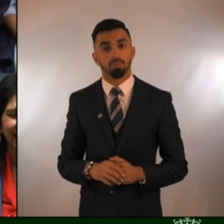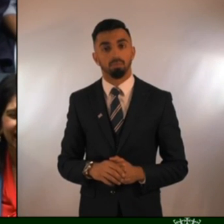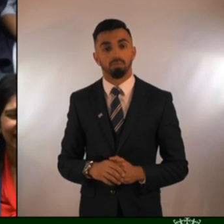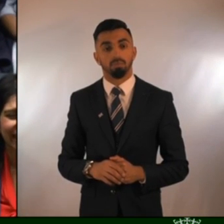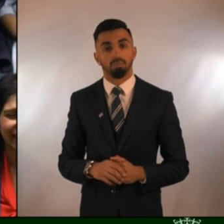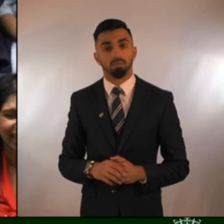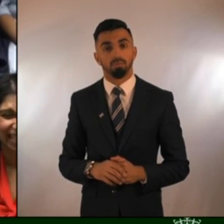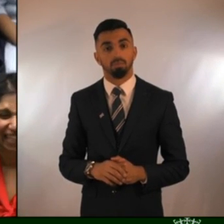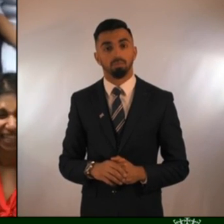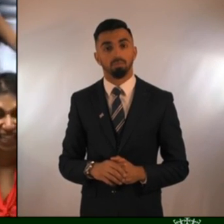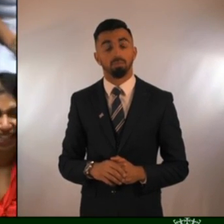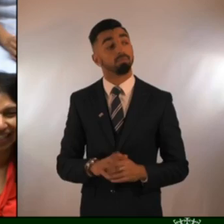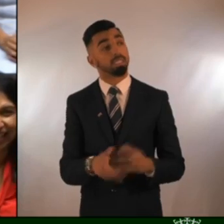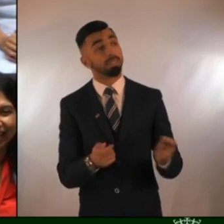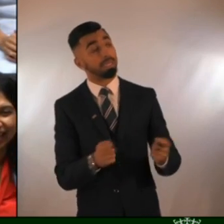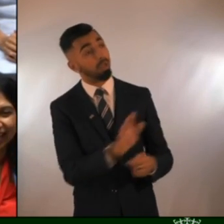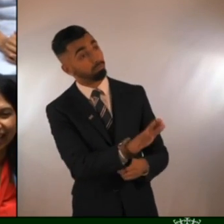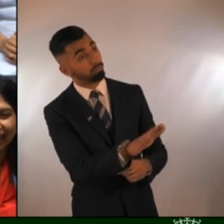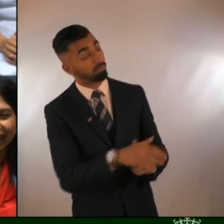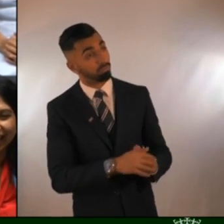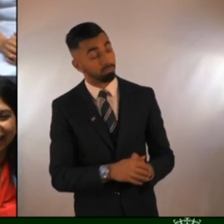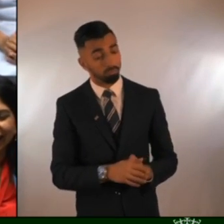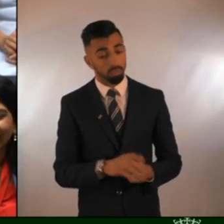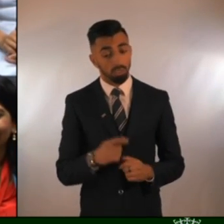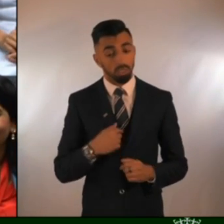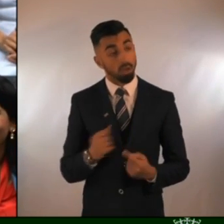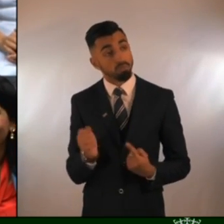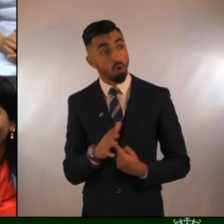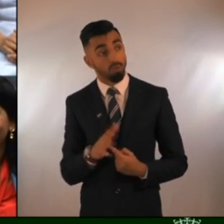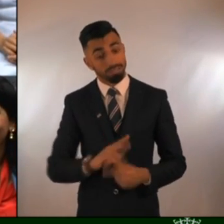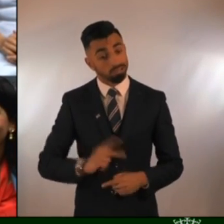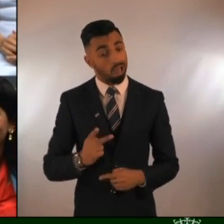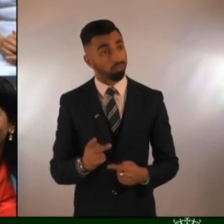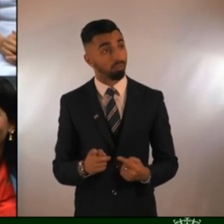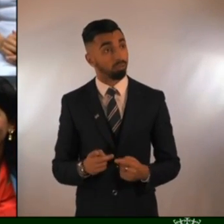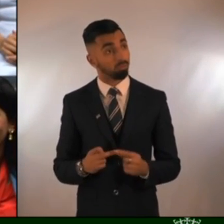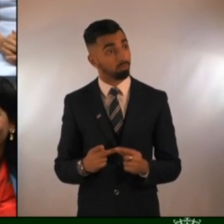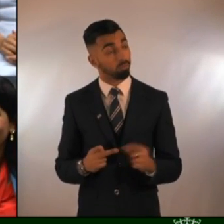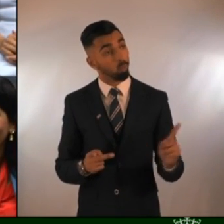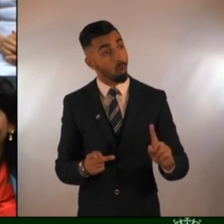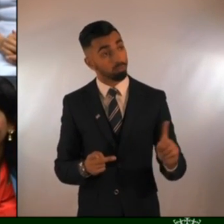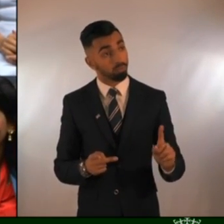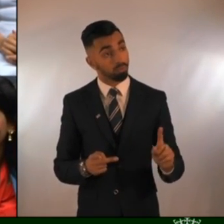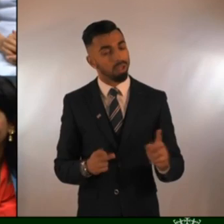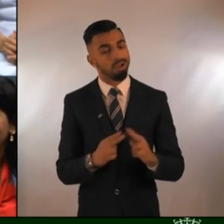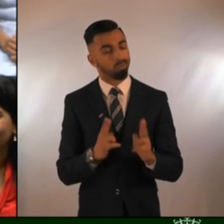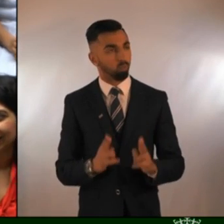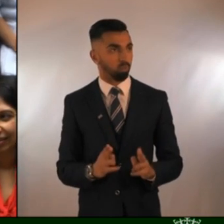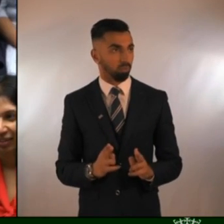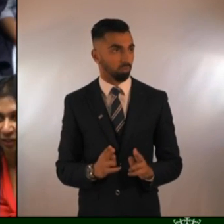Madam Deputy Speaker, our second priority is to make sure people have affordable and safe